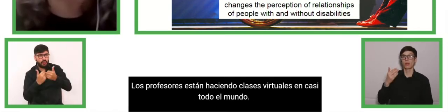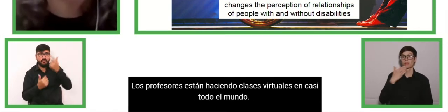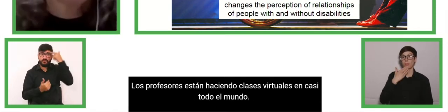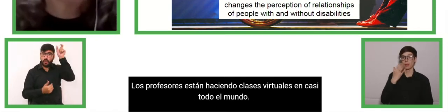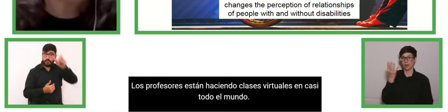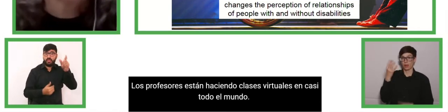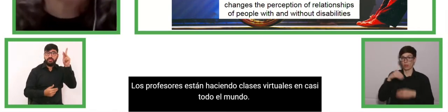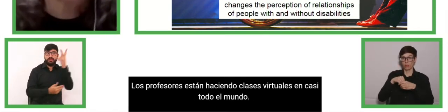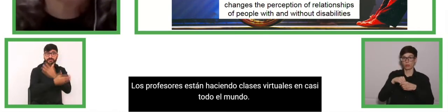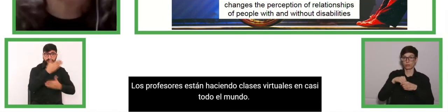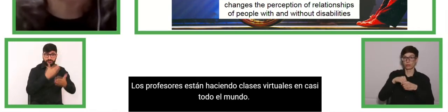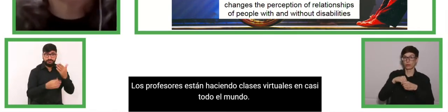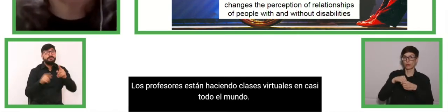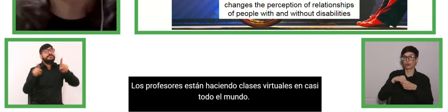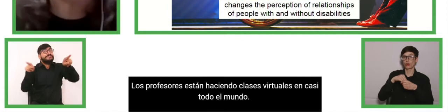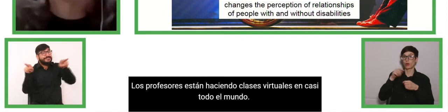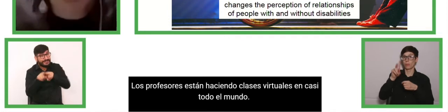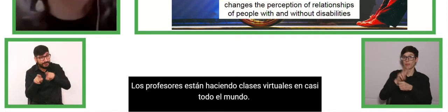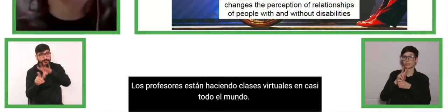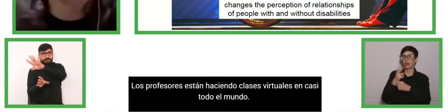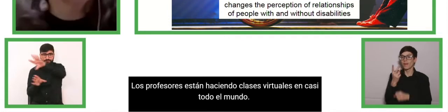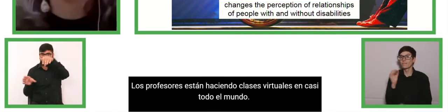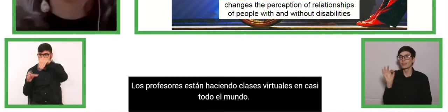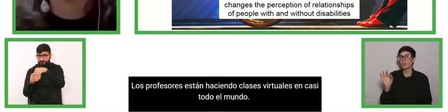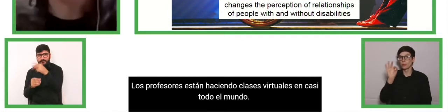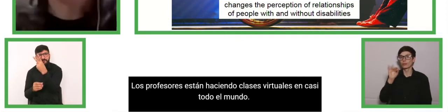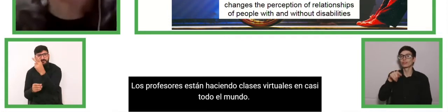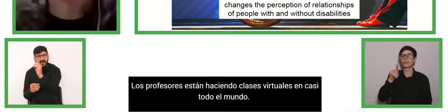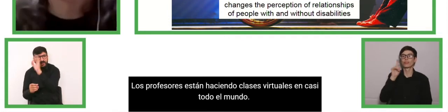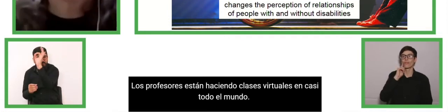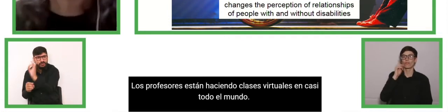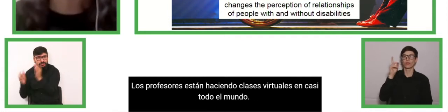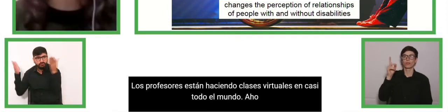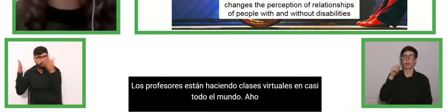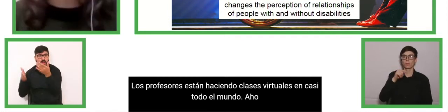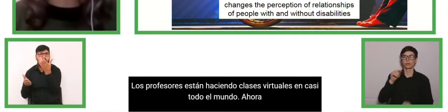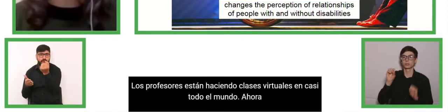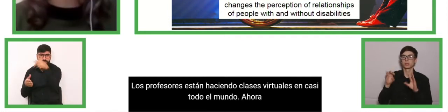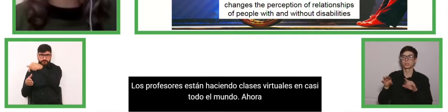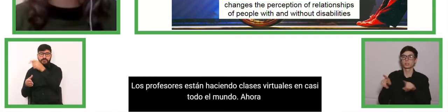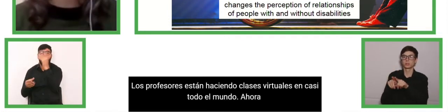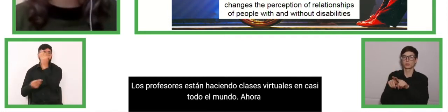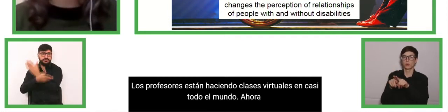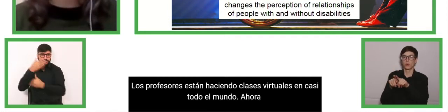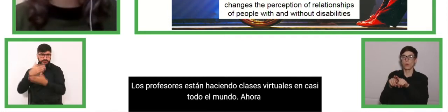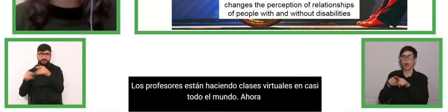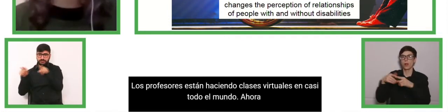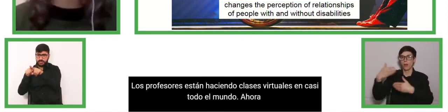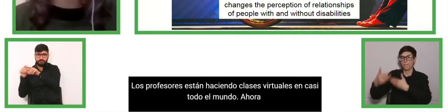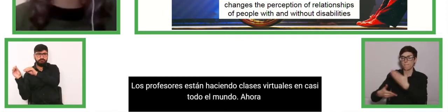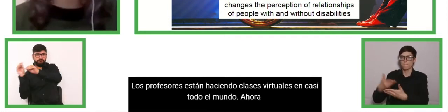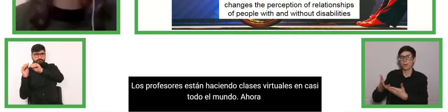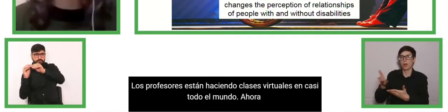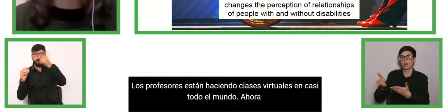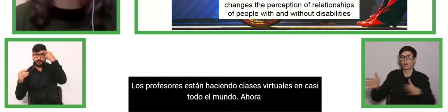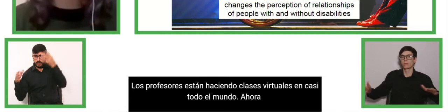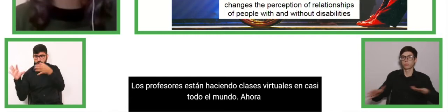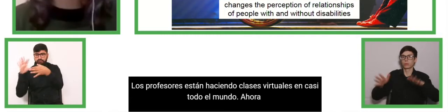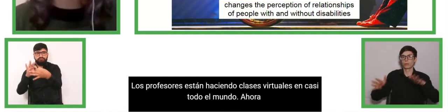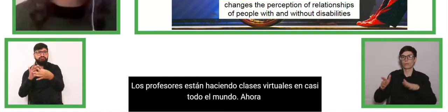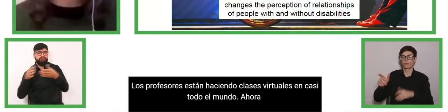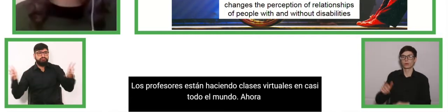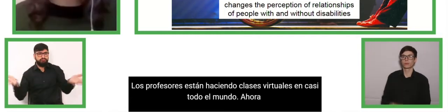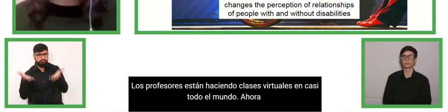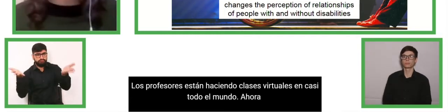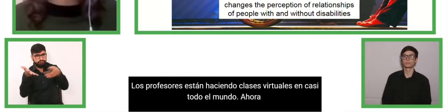I would now like to introduce my esteemed colleague, César Martínez. Hi. Next slide,